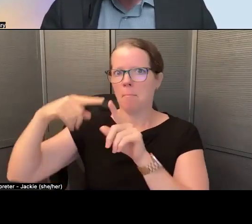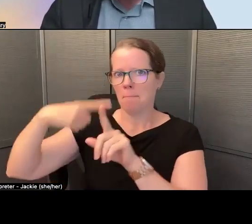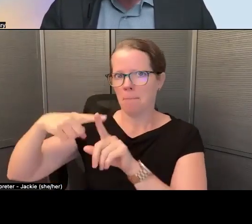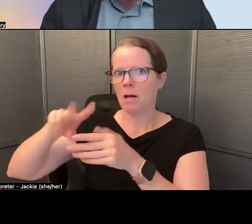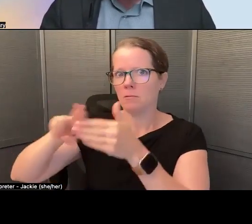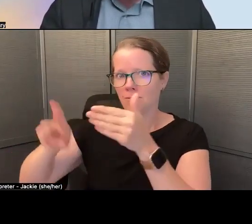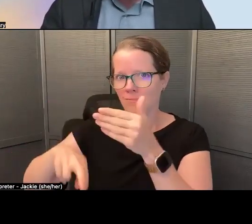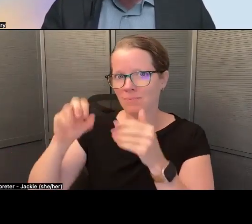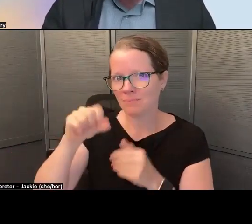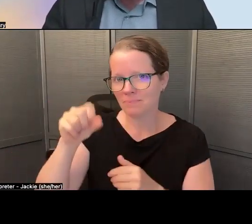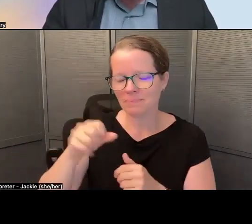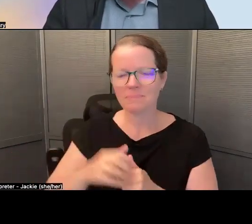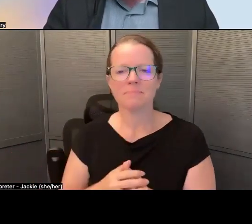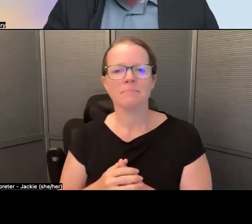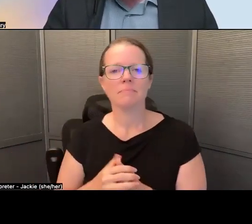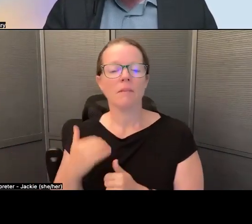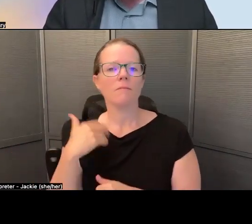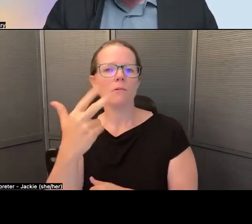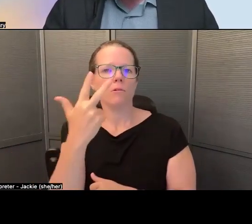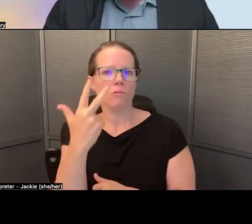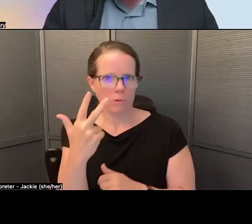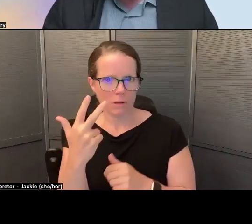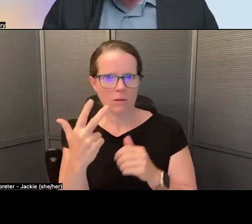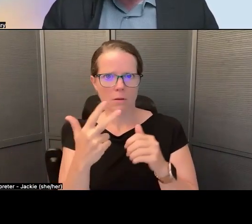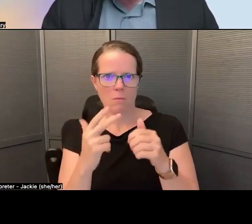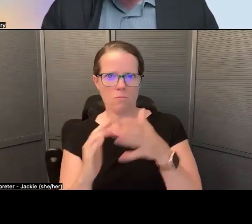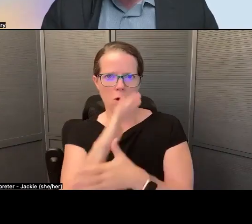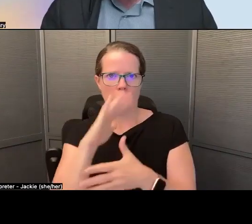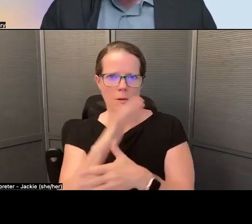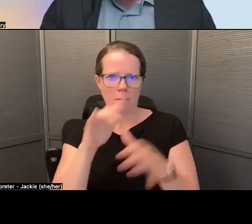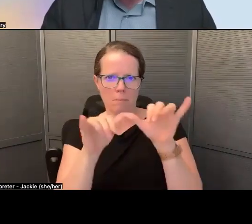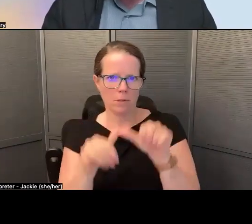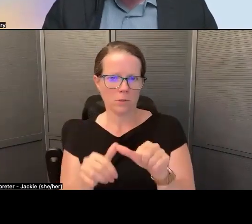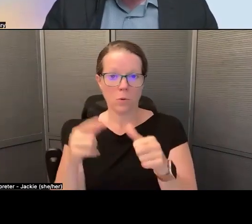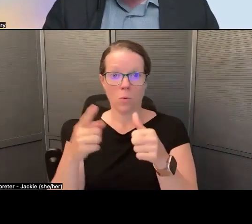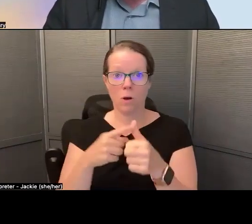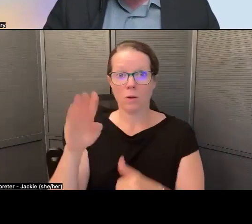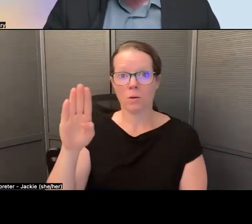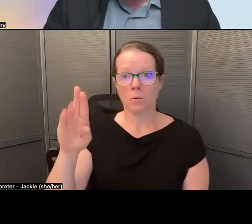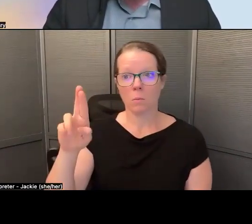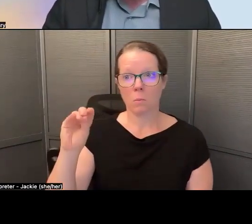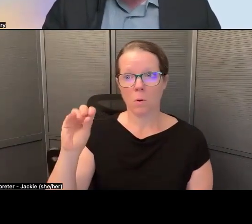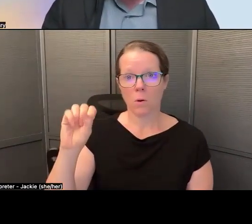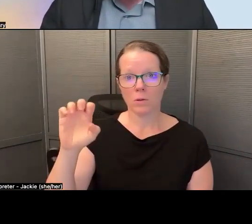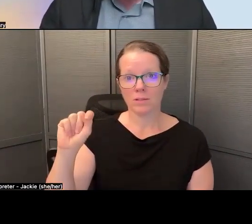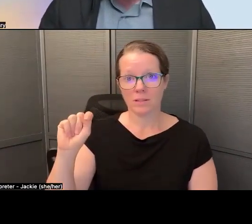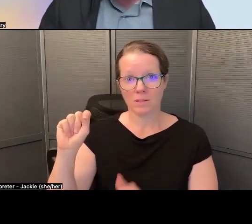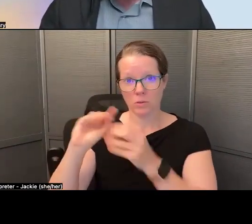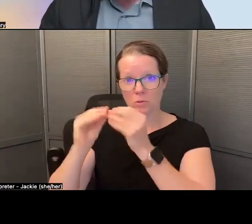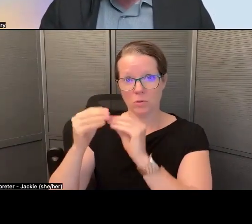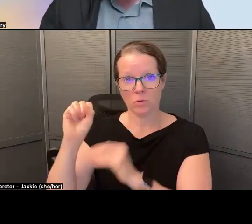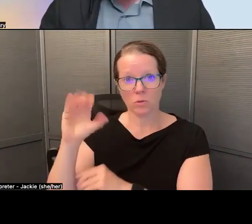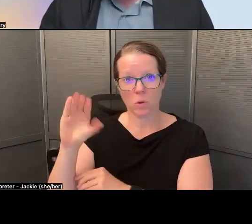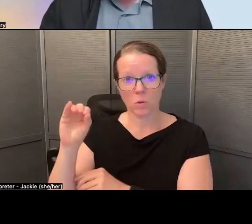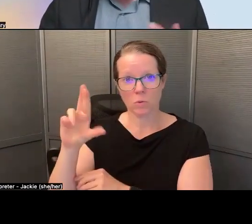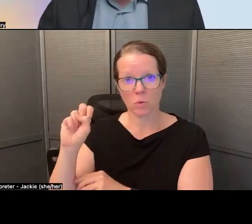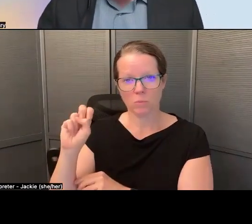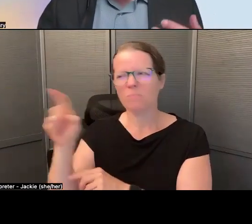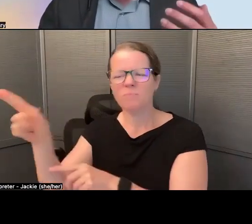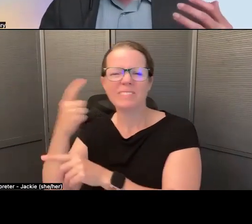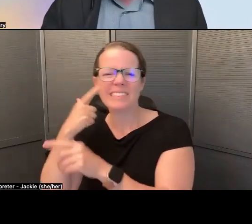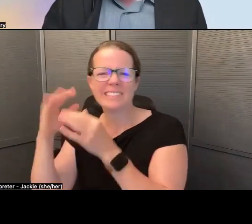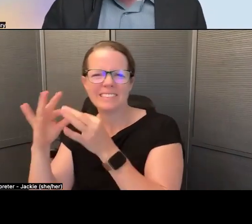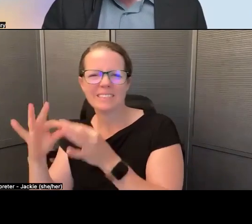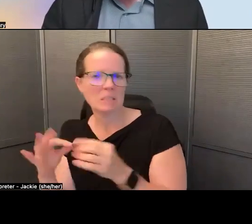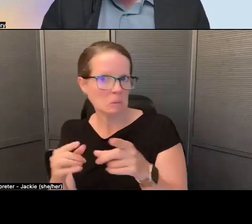measures. The first is Brosset score, which Julianne mentioned earlier, but for those who don't know, the Brosset